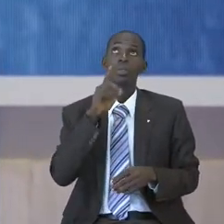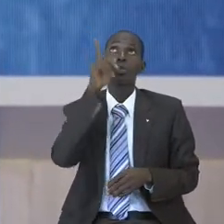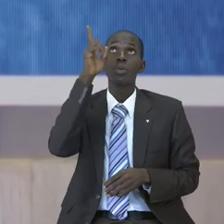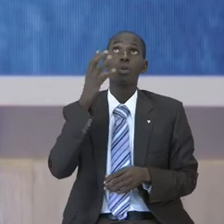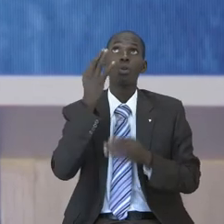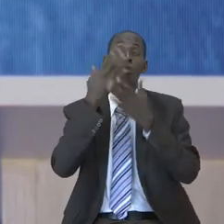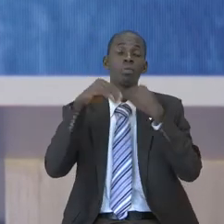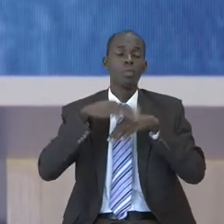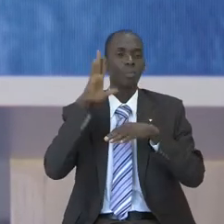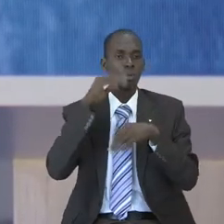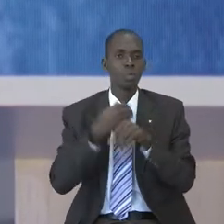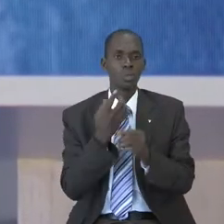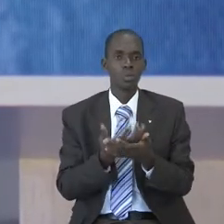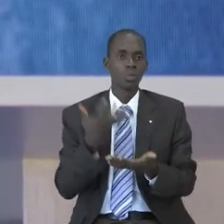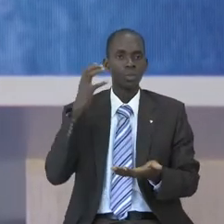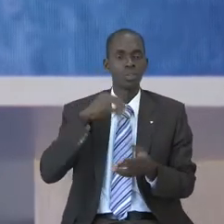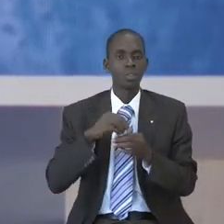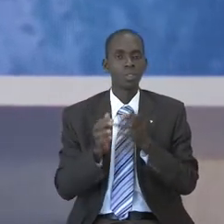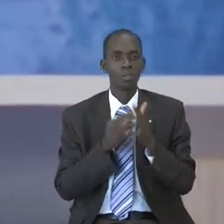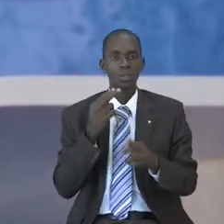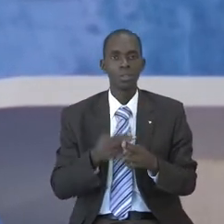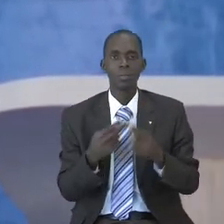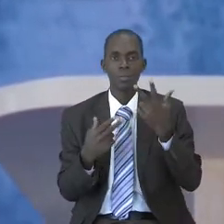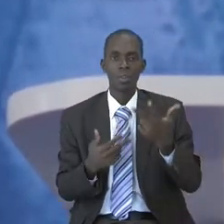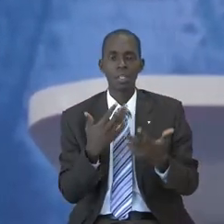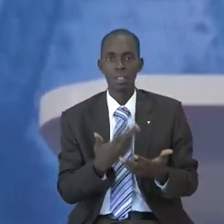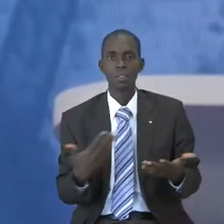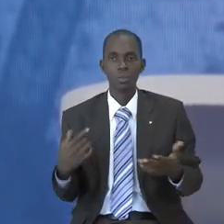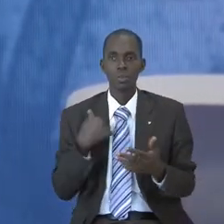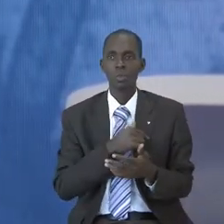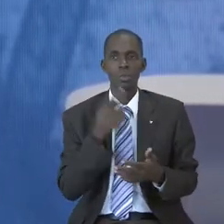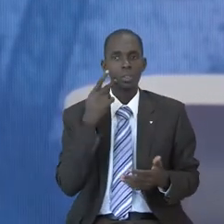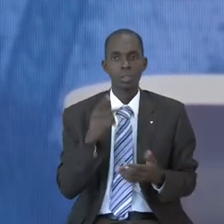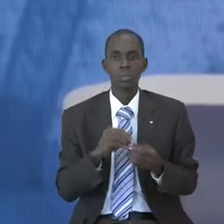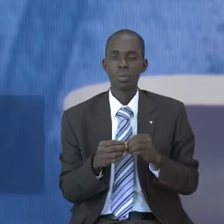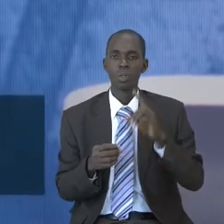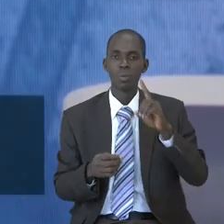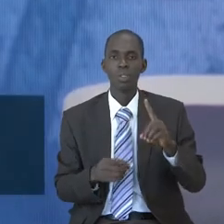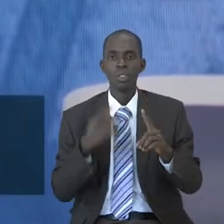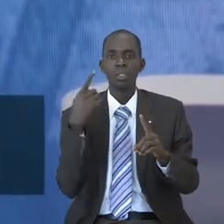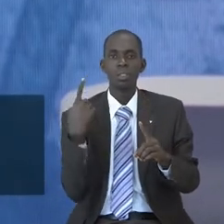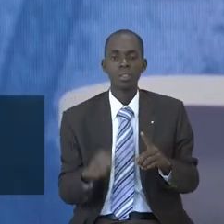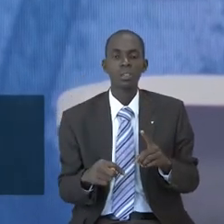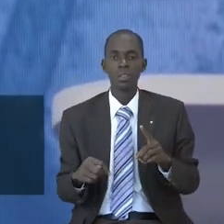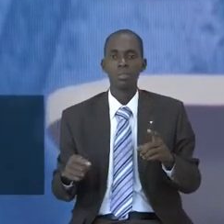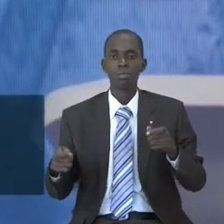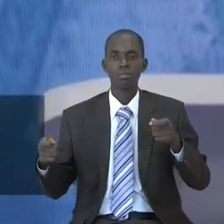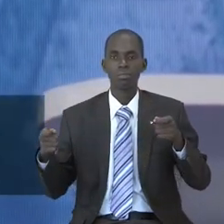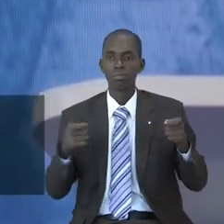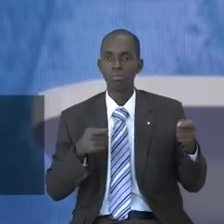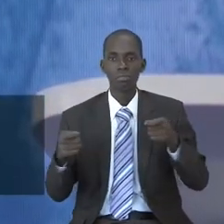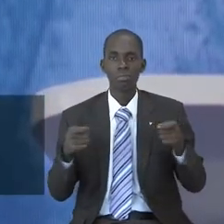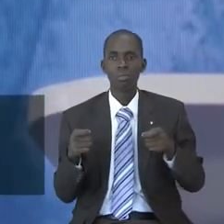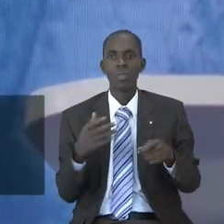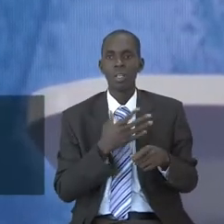Yeah. Three things we're looking at. Number one, the preeminence and universal supremacy of